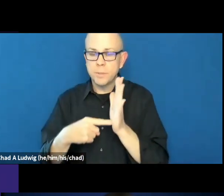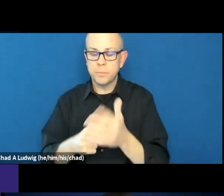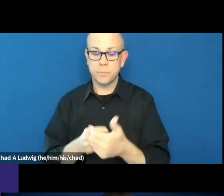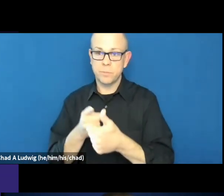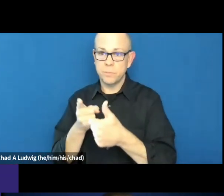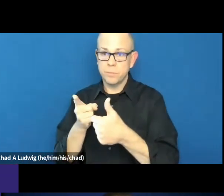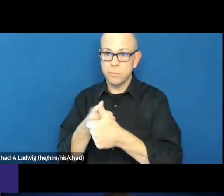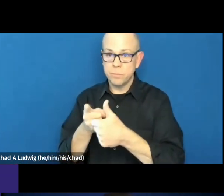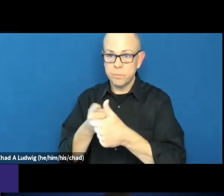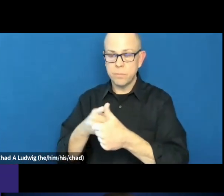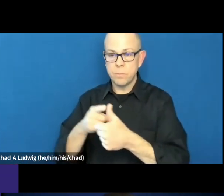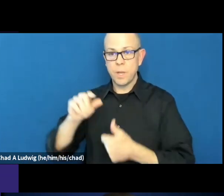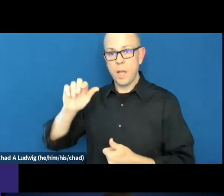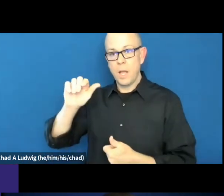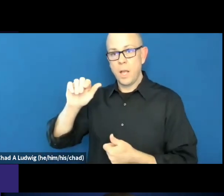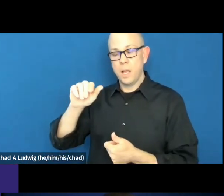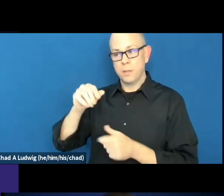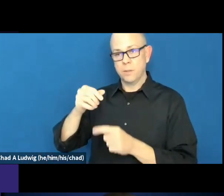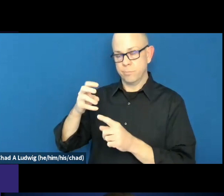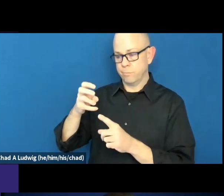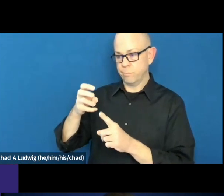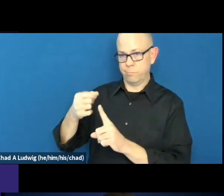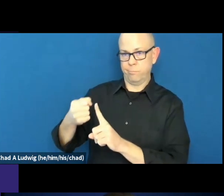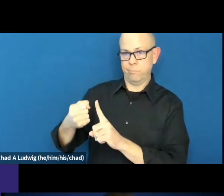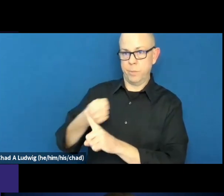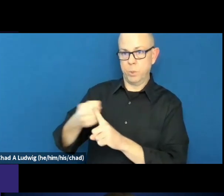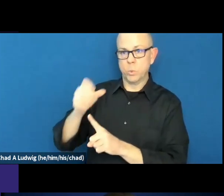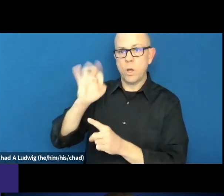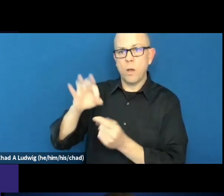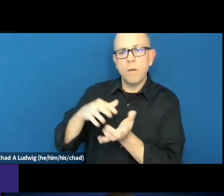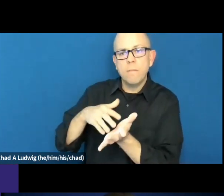that we may be required to report. For example,